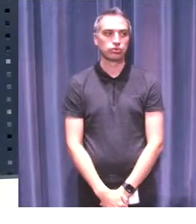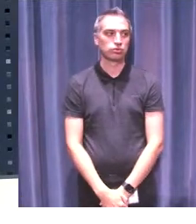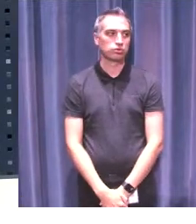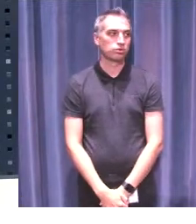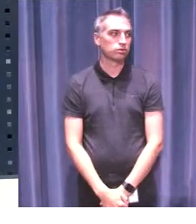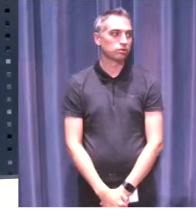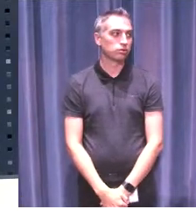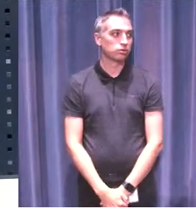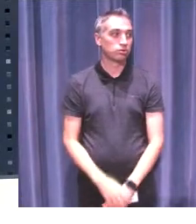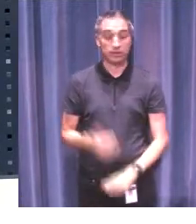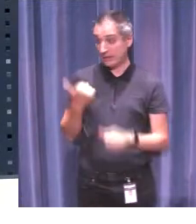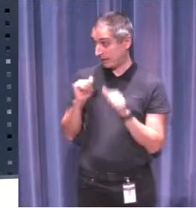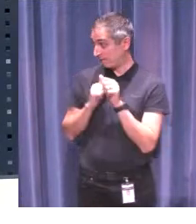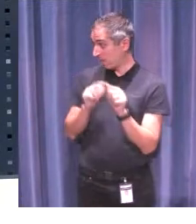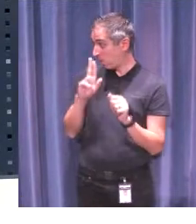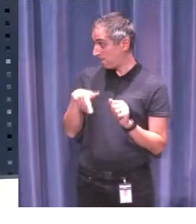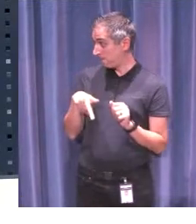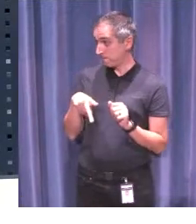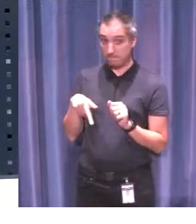Follow-ups?